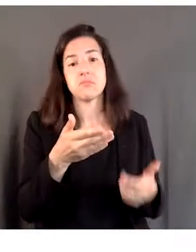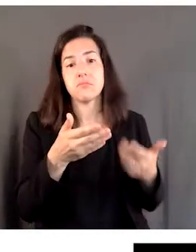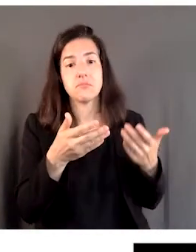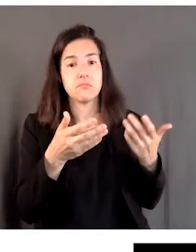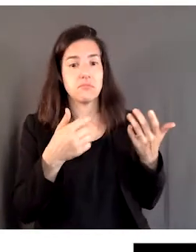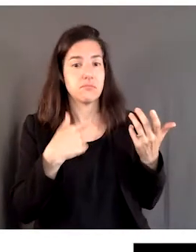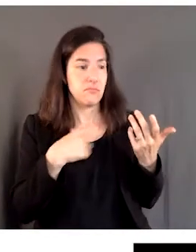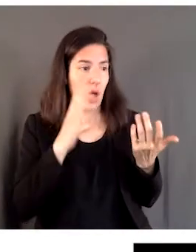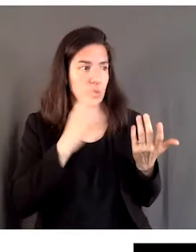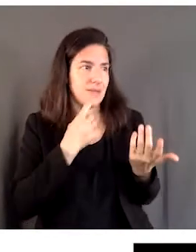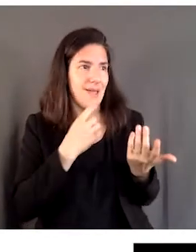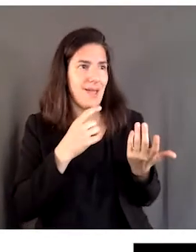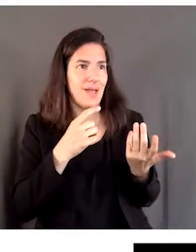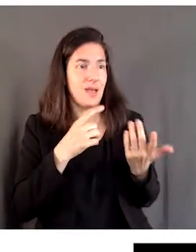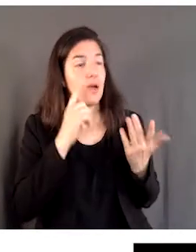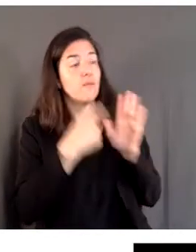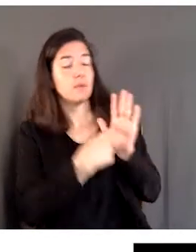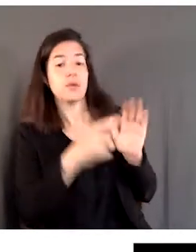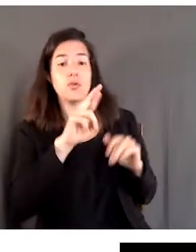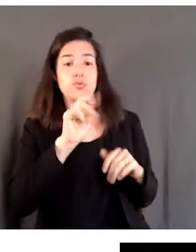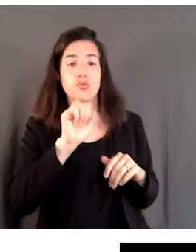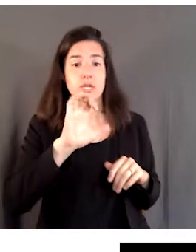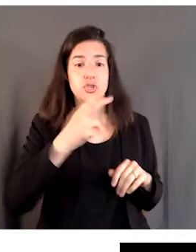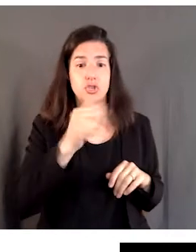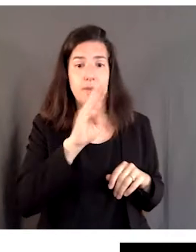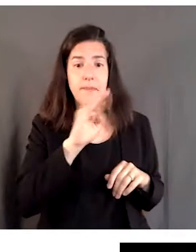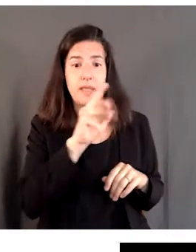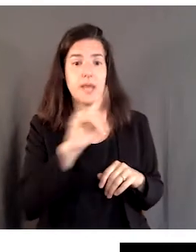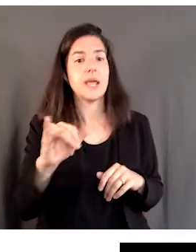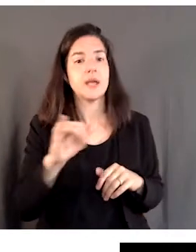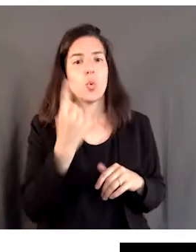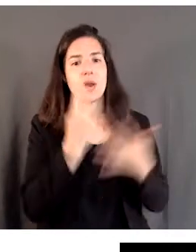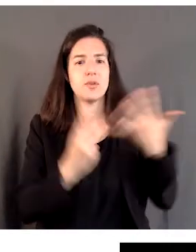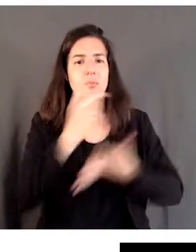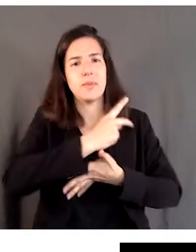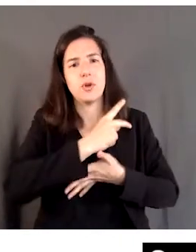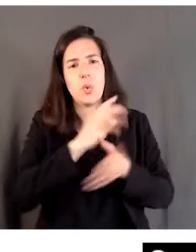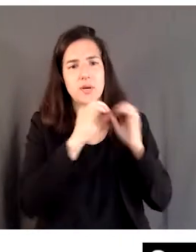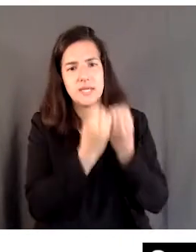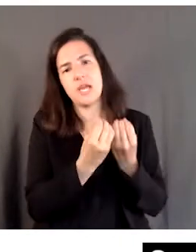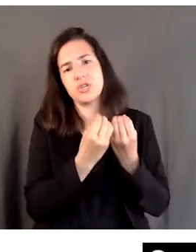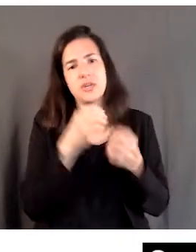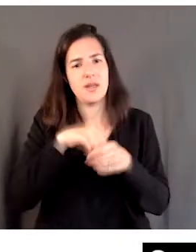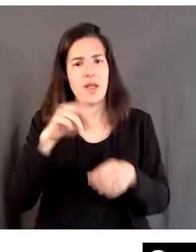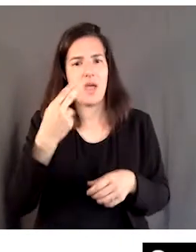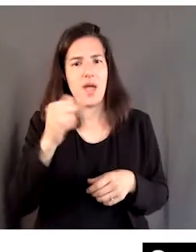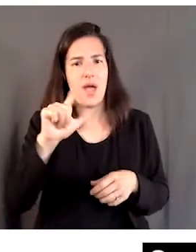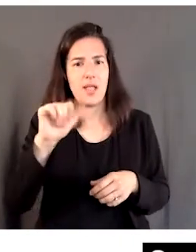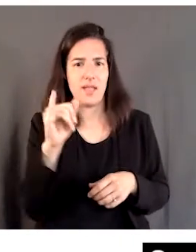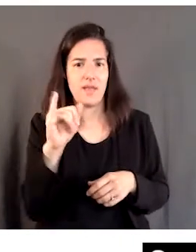think everyone would say that reachAbility would be one of the premier organizations in Halifax or Nova Scotia. And